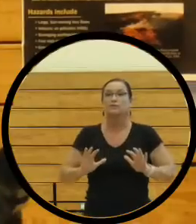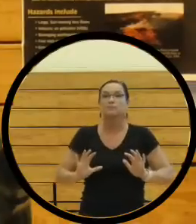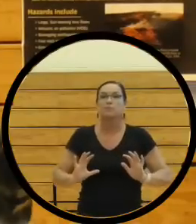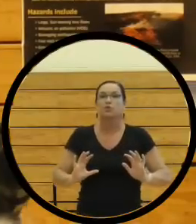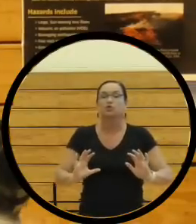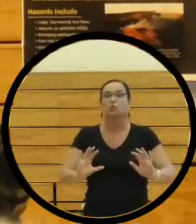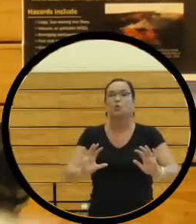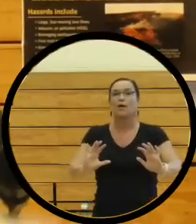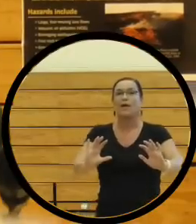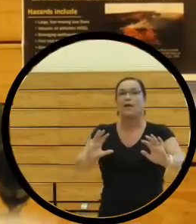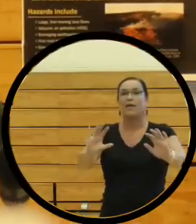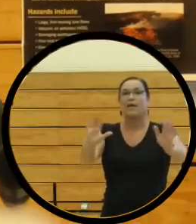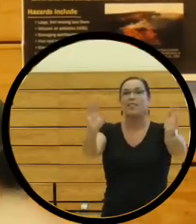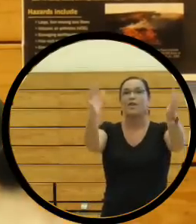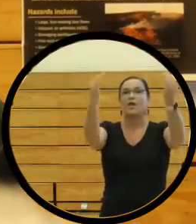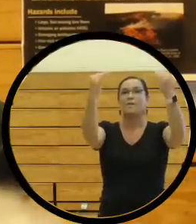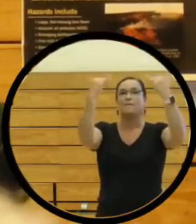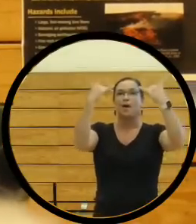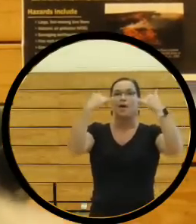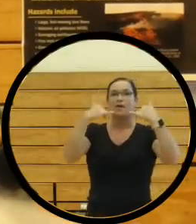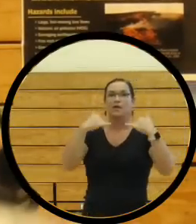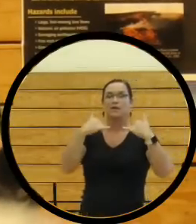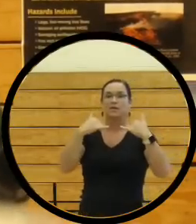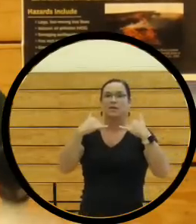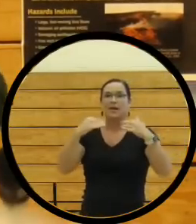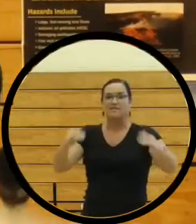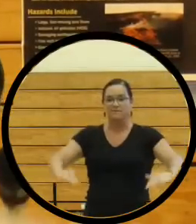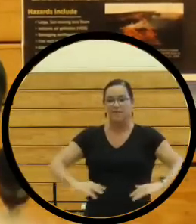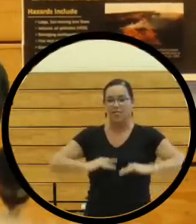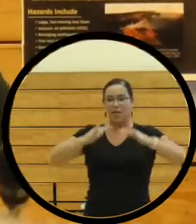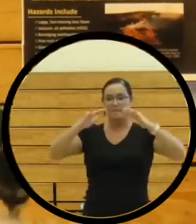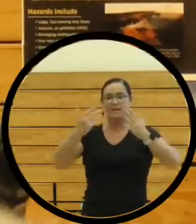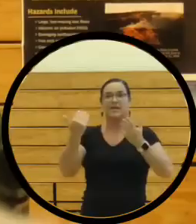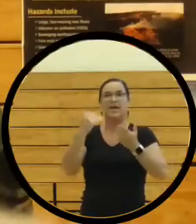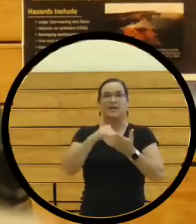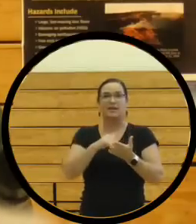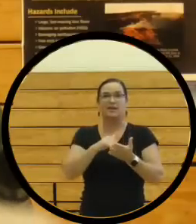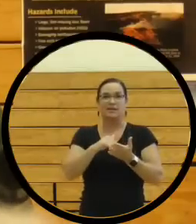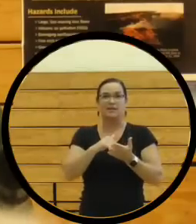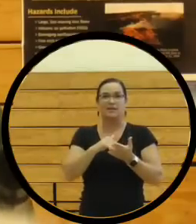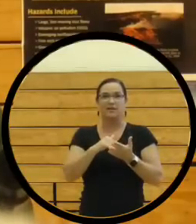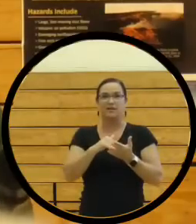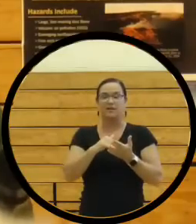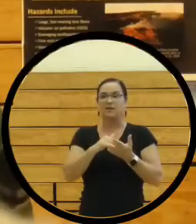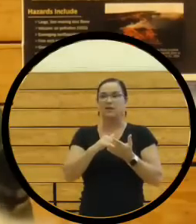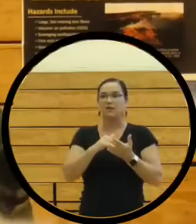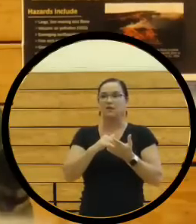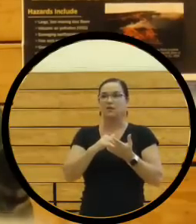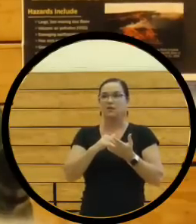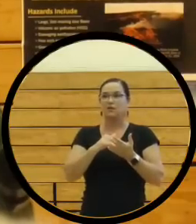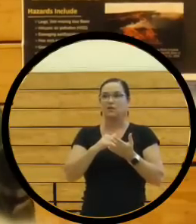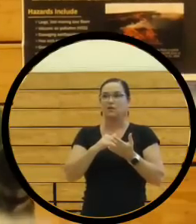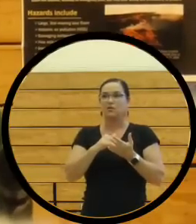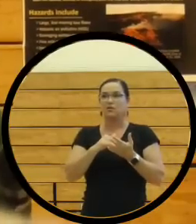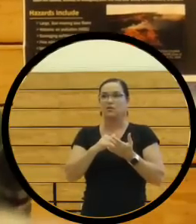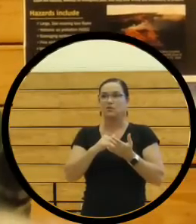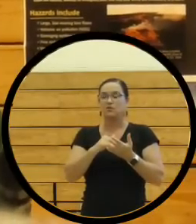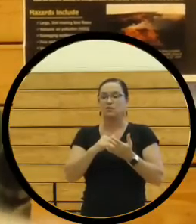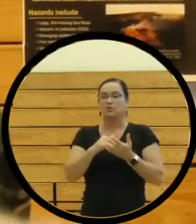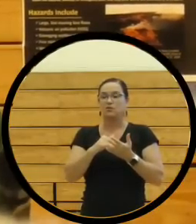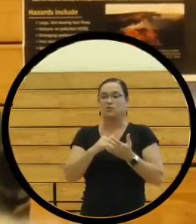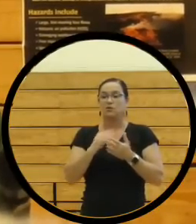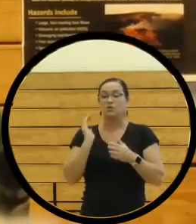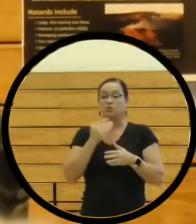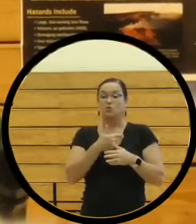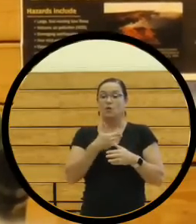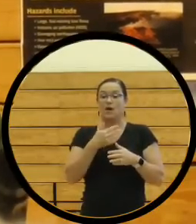then it's going to come back up and fill up again and come back to a higher level. So you know, normally most